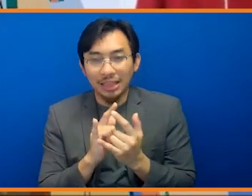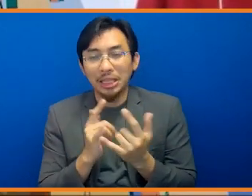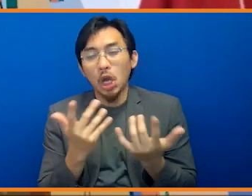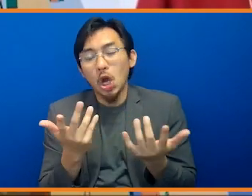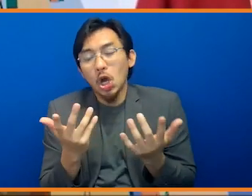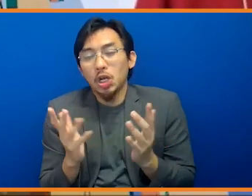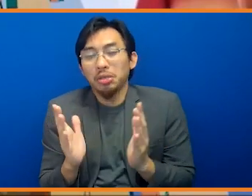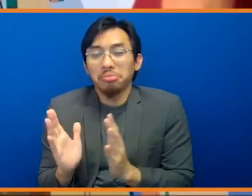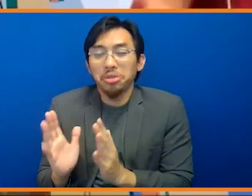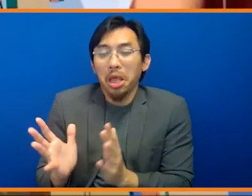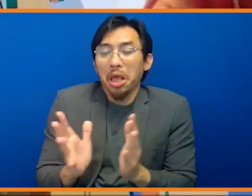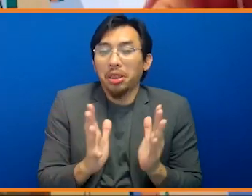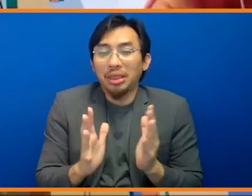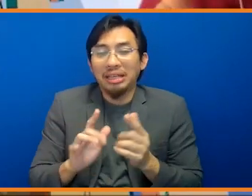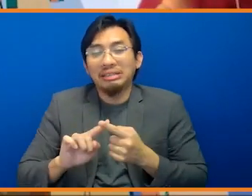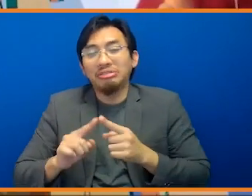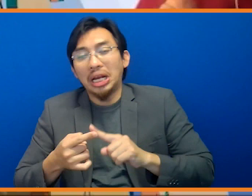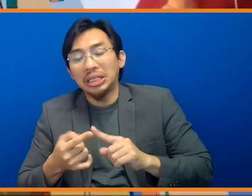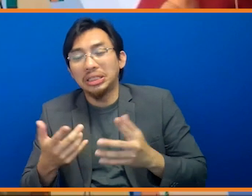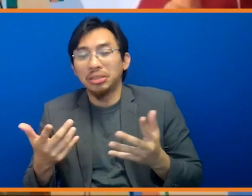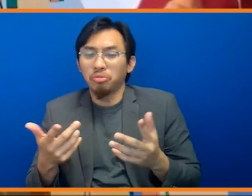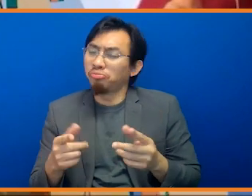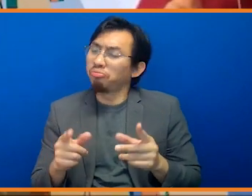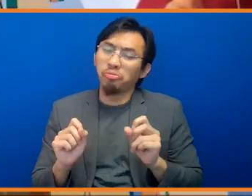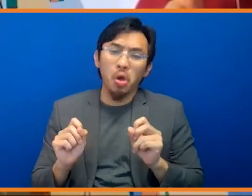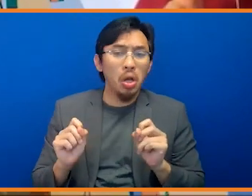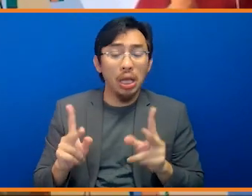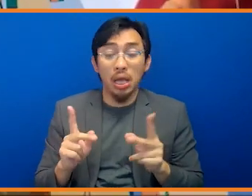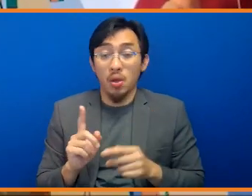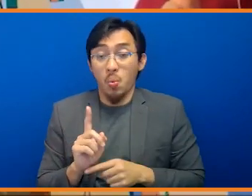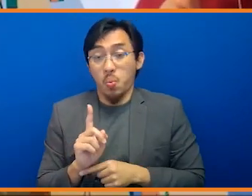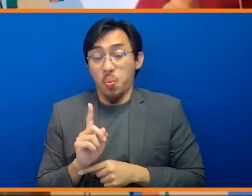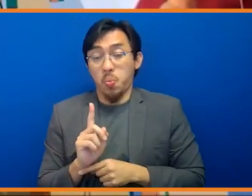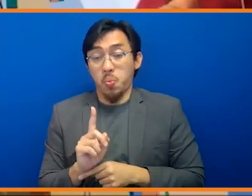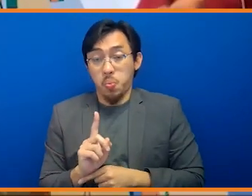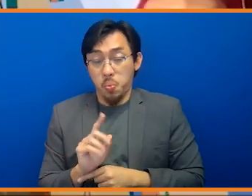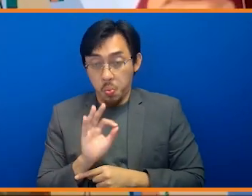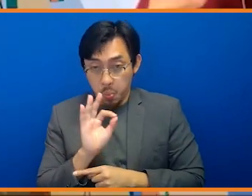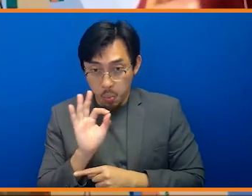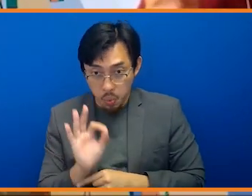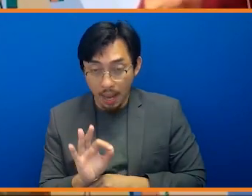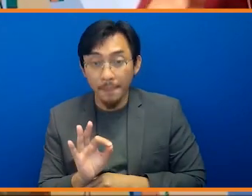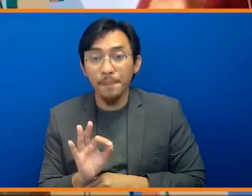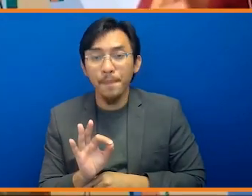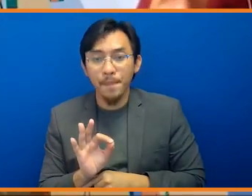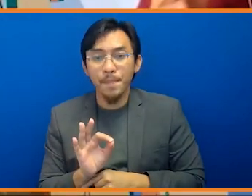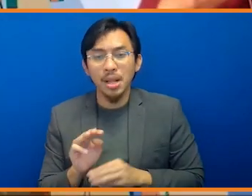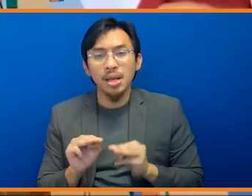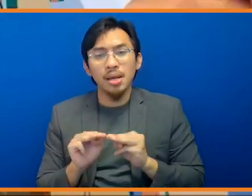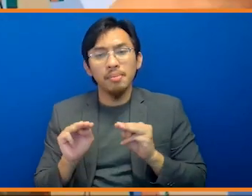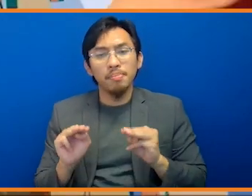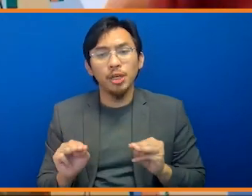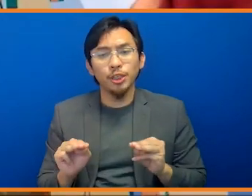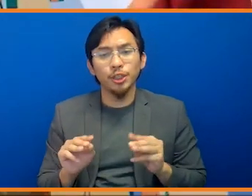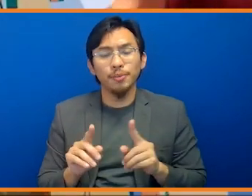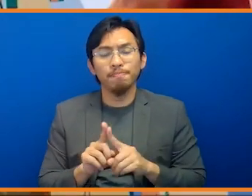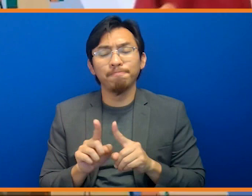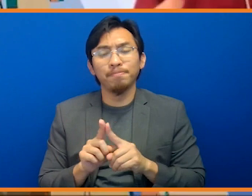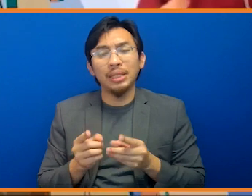with friends, but it's okay because the museum give